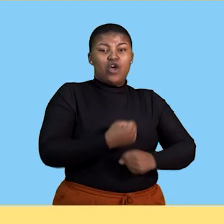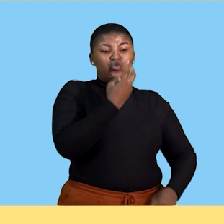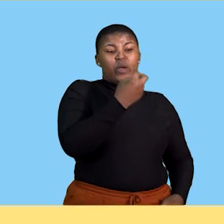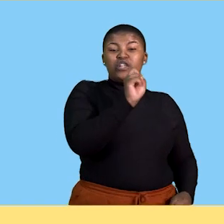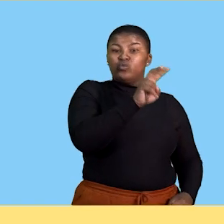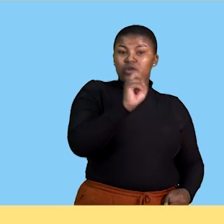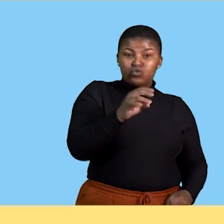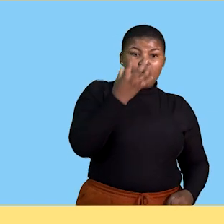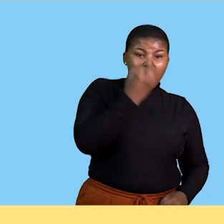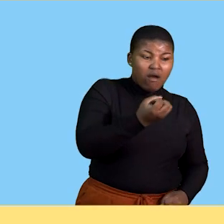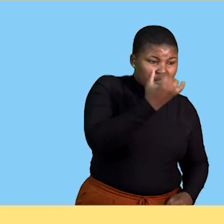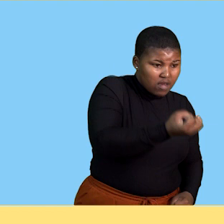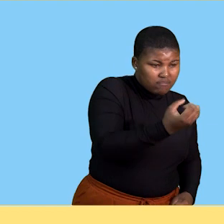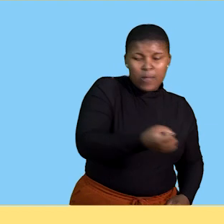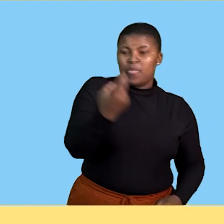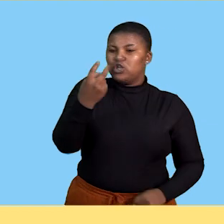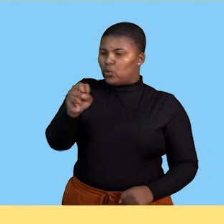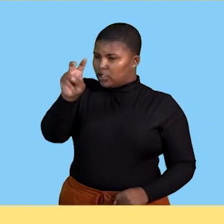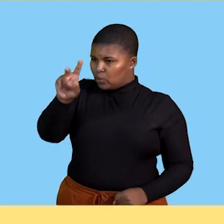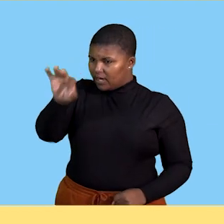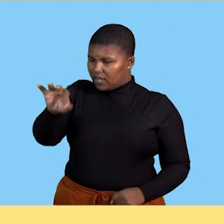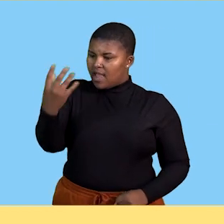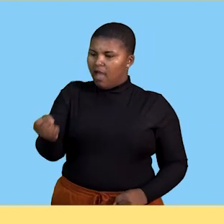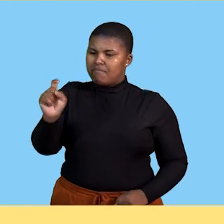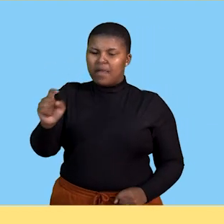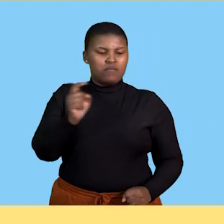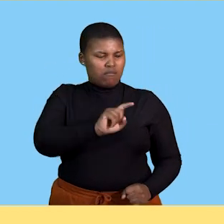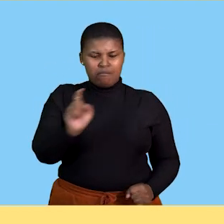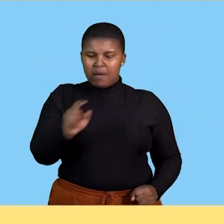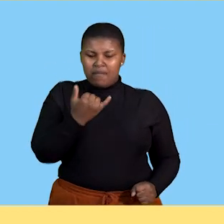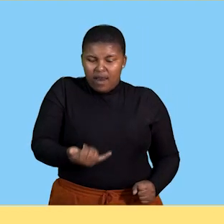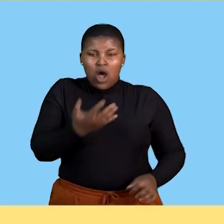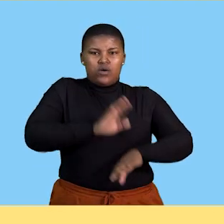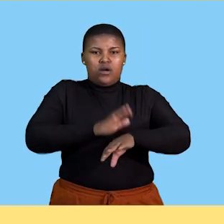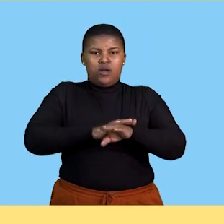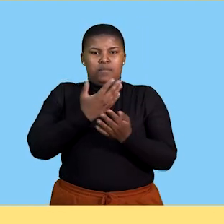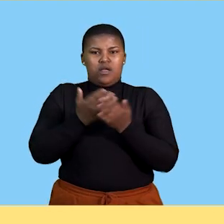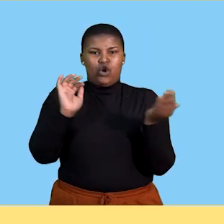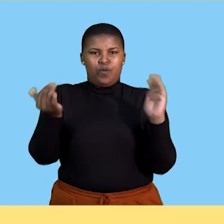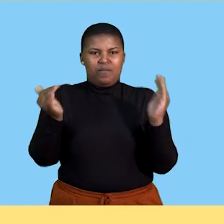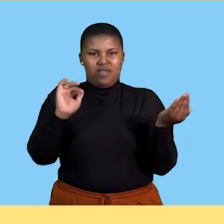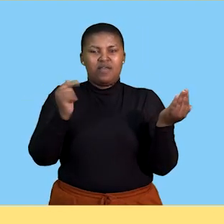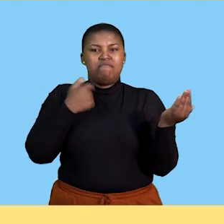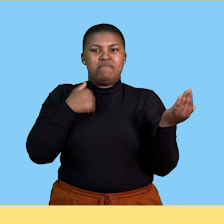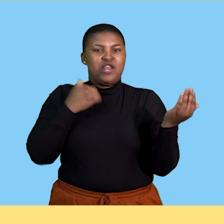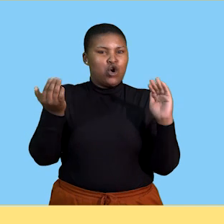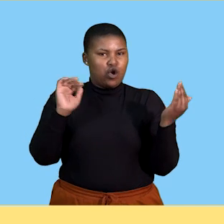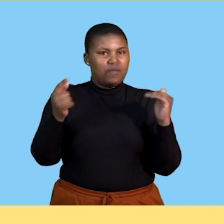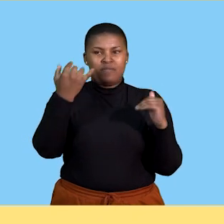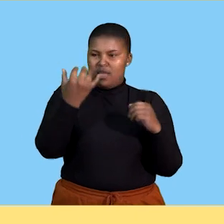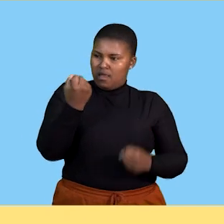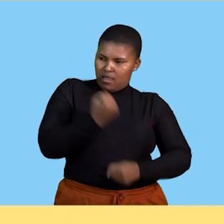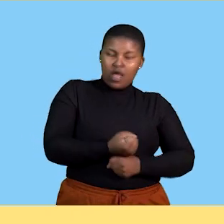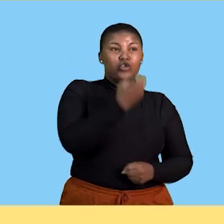and 2023. Now, I can compare. Let's go and compare. When I compare, I have